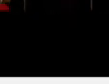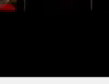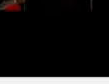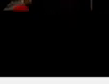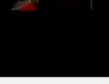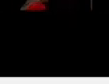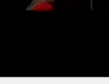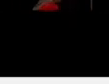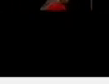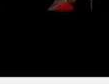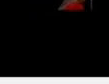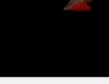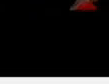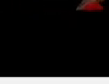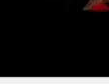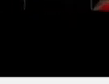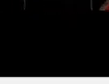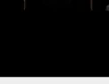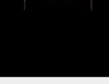Oh.